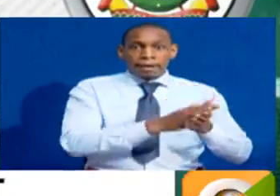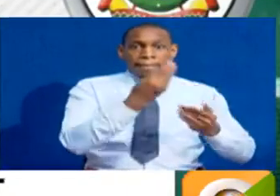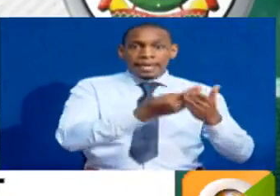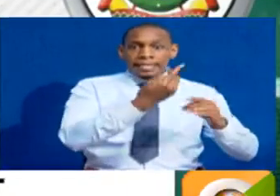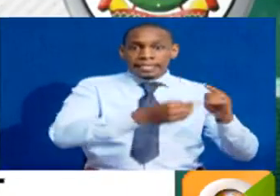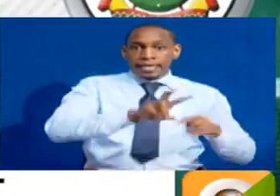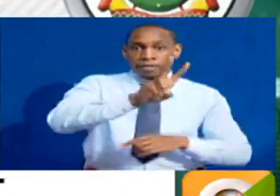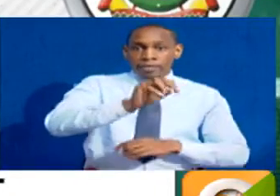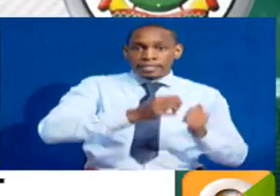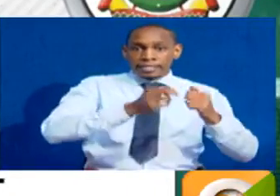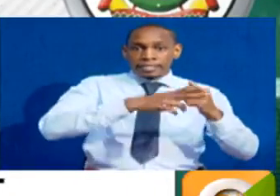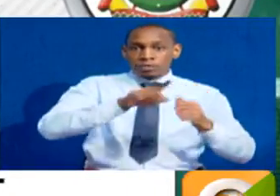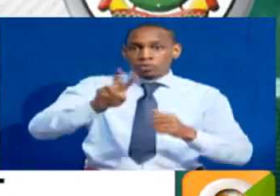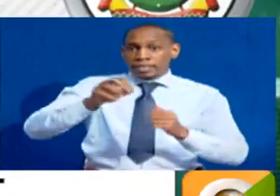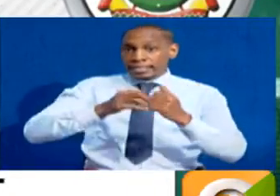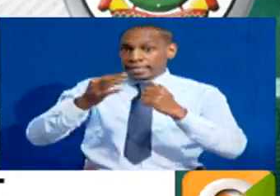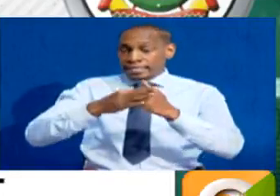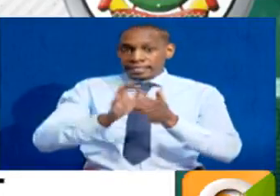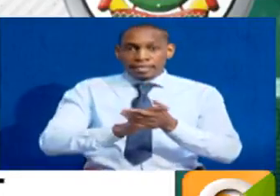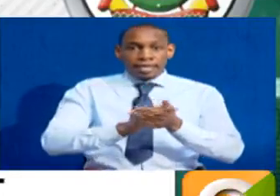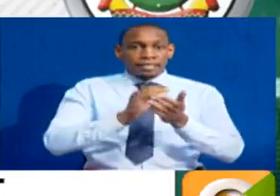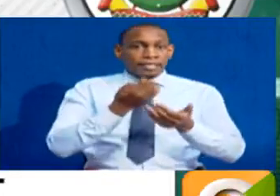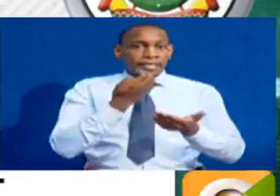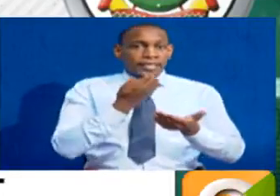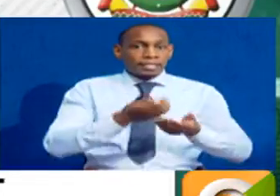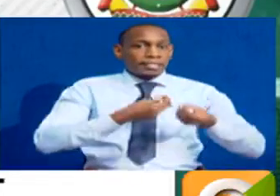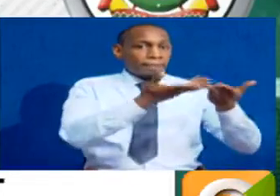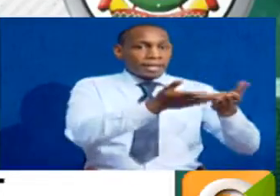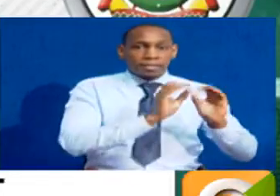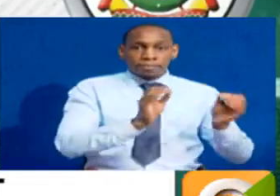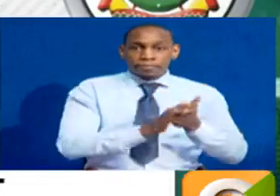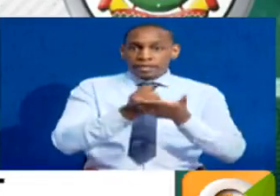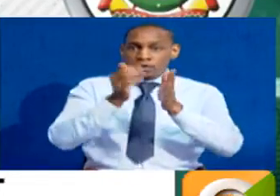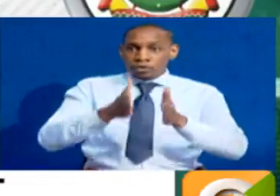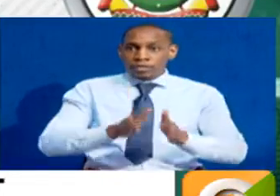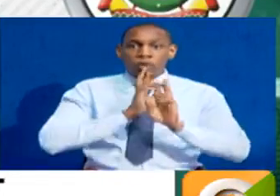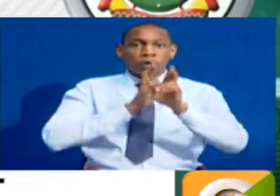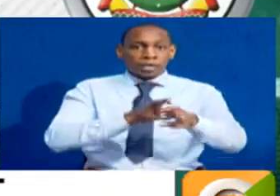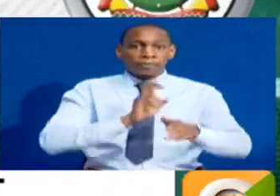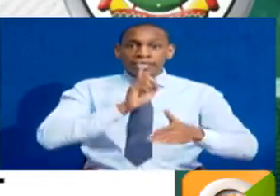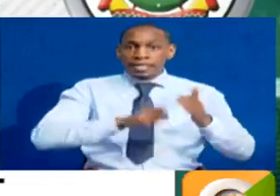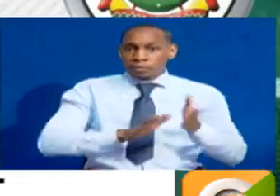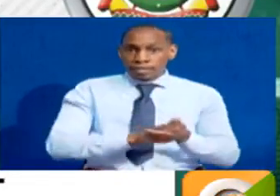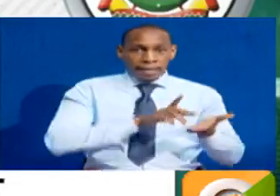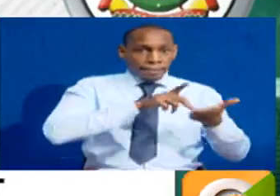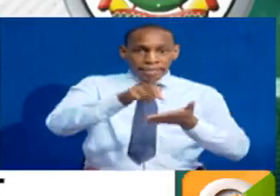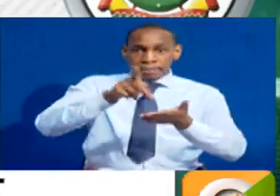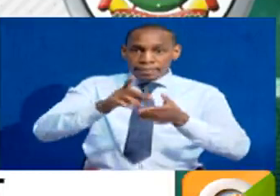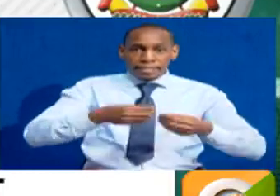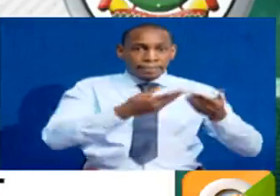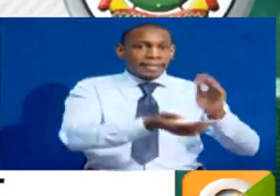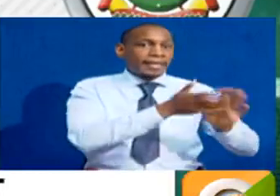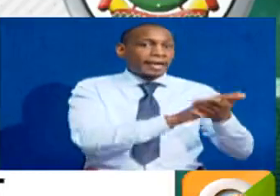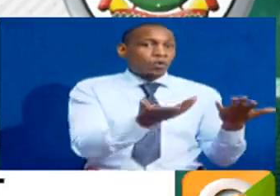the financial year 2017-2018 with no corresponding supplies. The auditor in her report saying those paid had